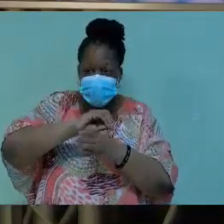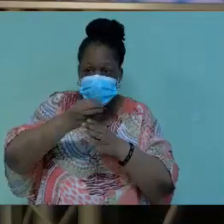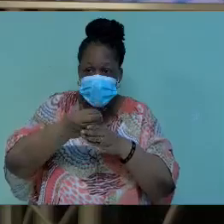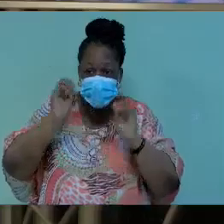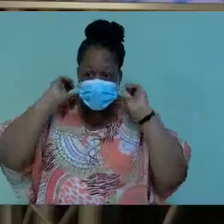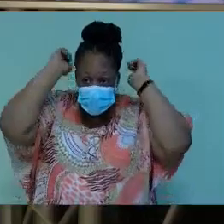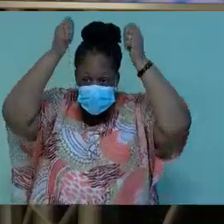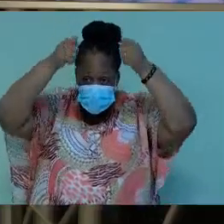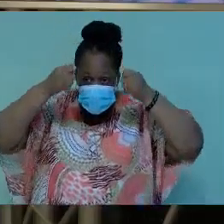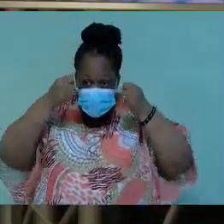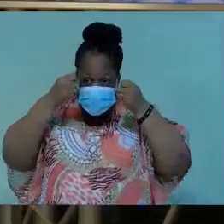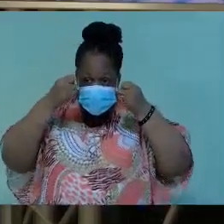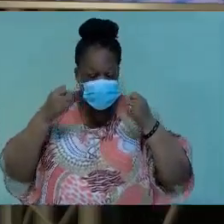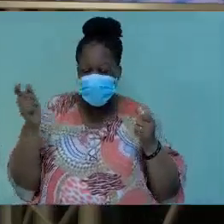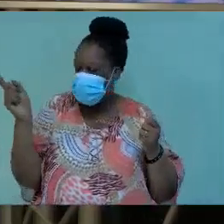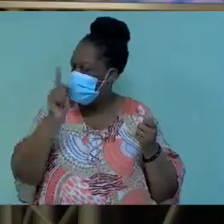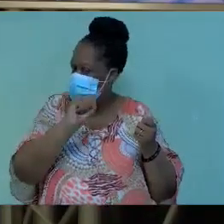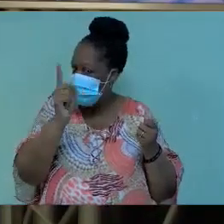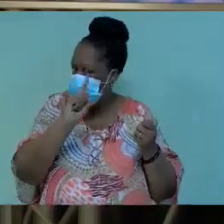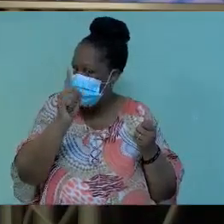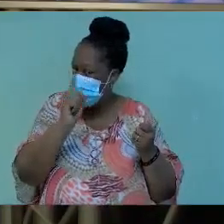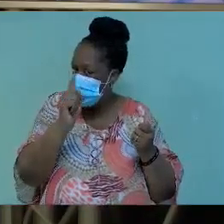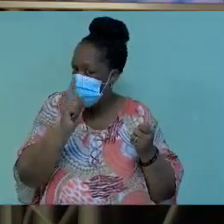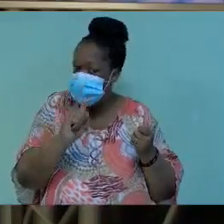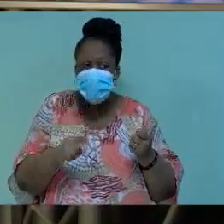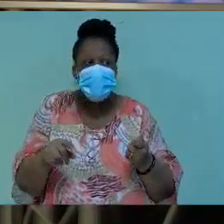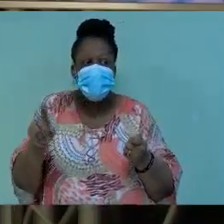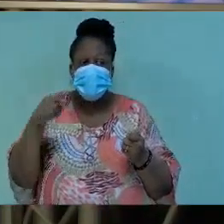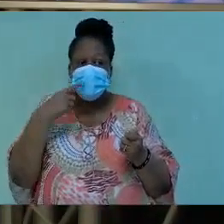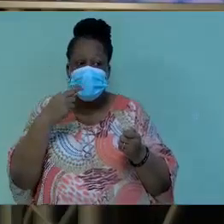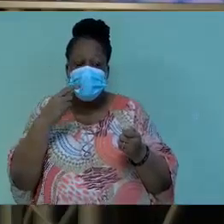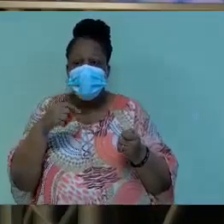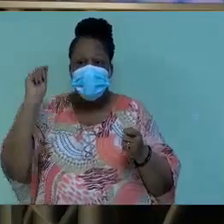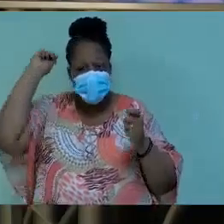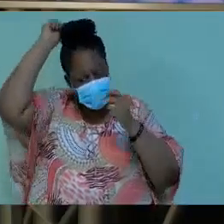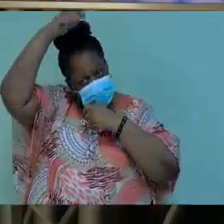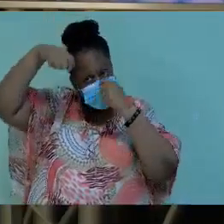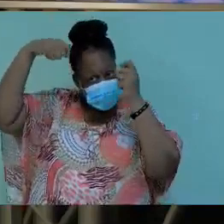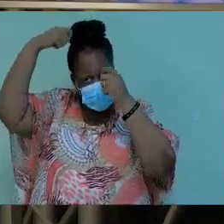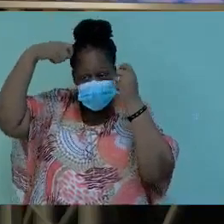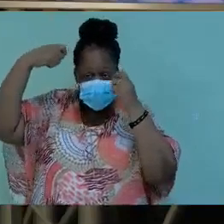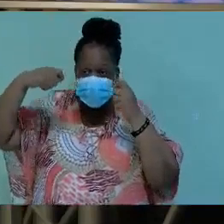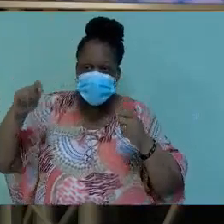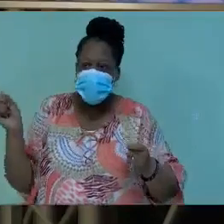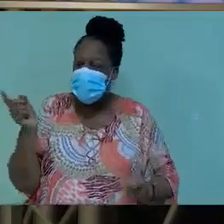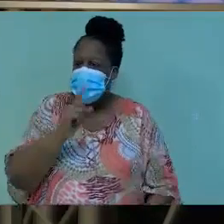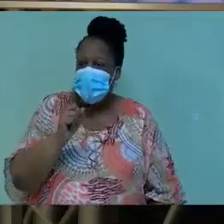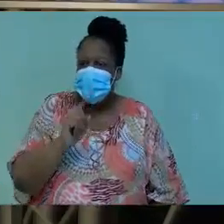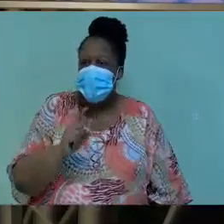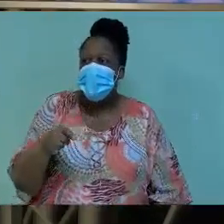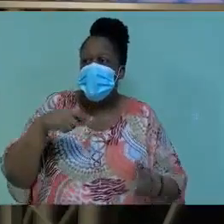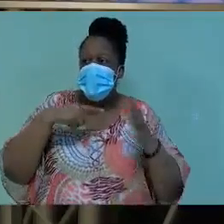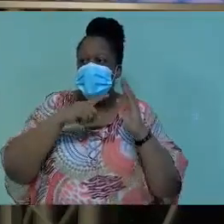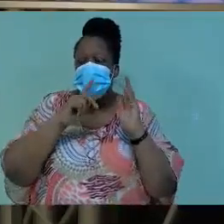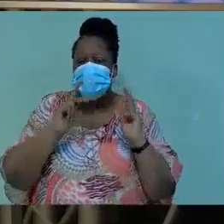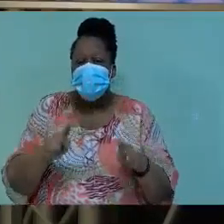Only their eyes out. They're warding up their heads and so on. And it's very